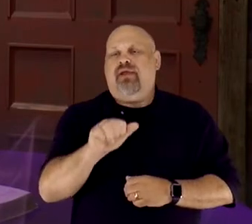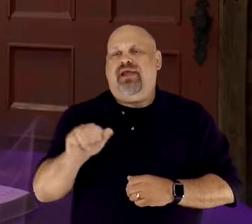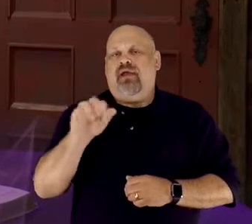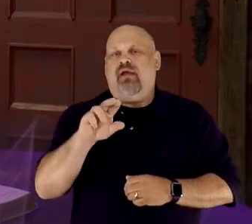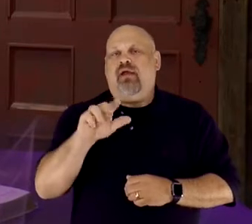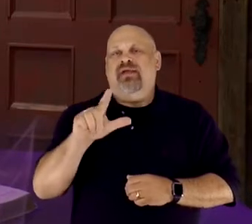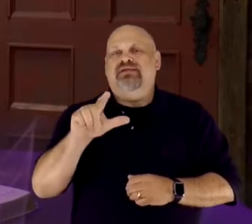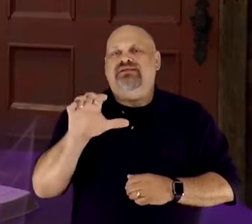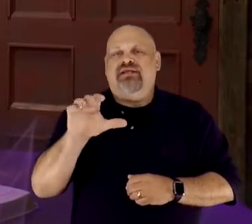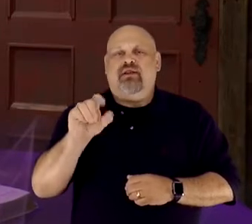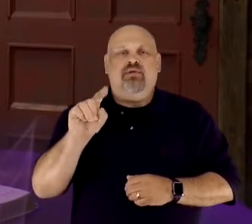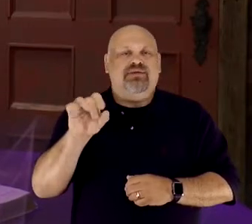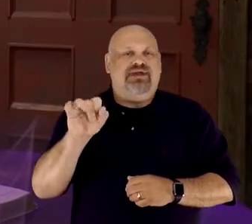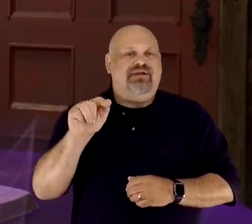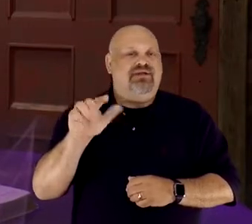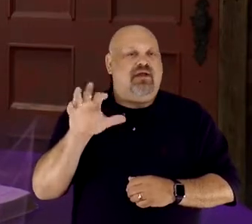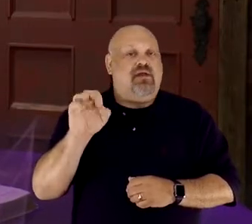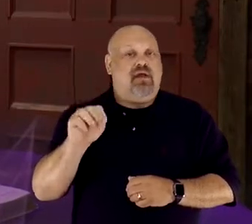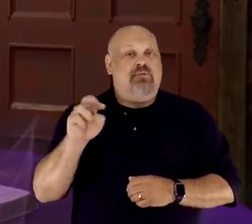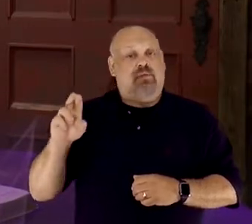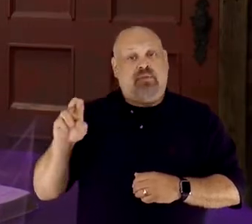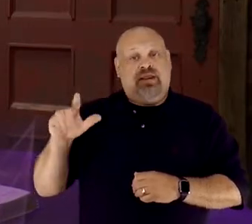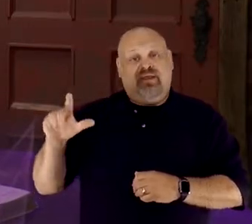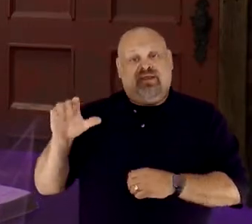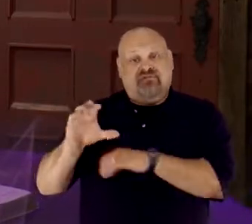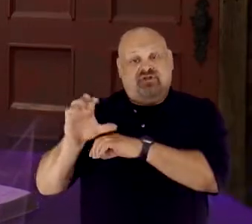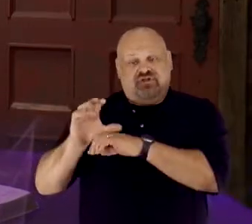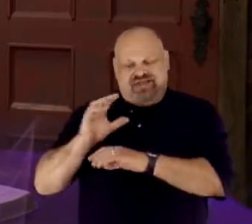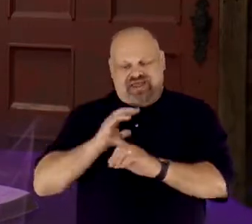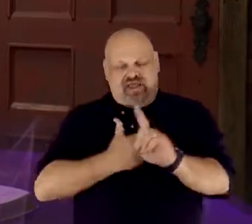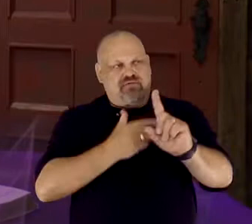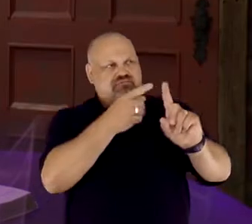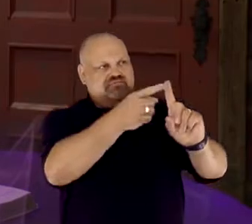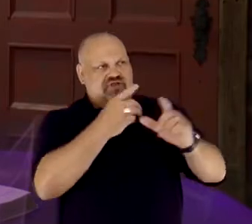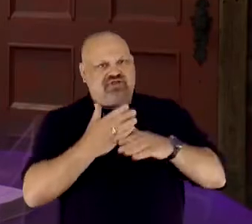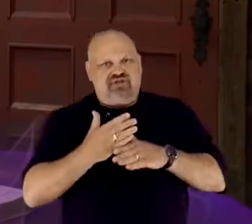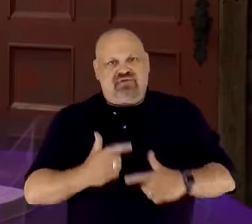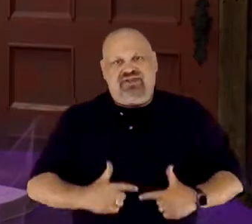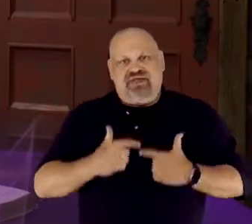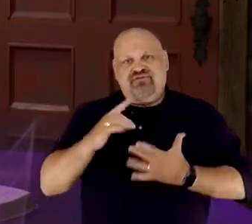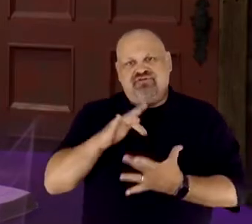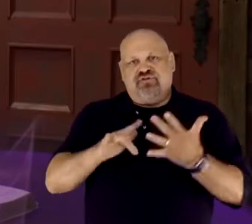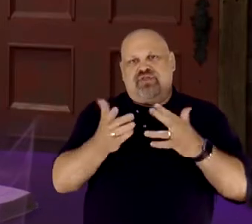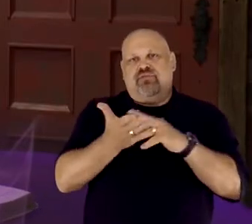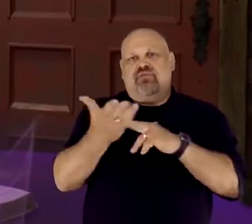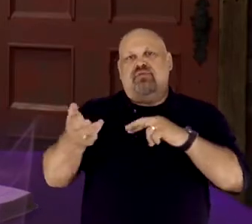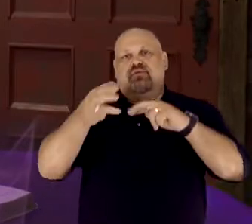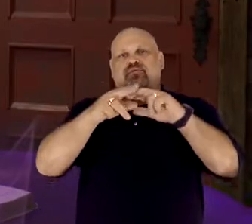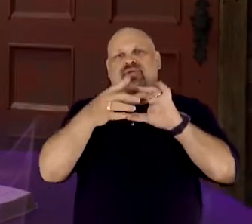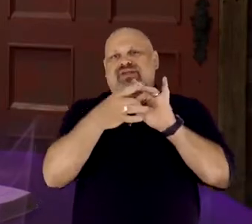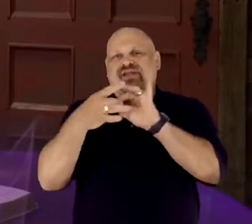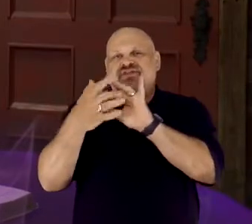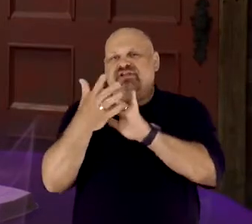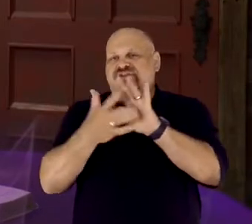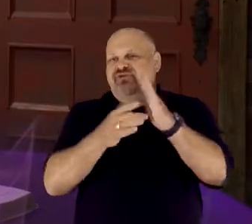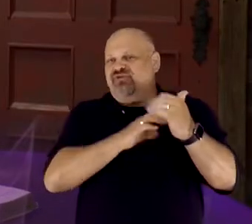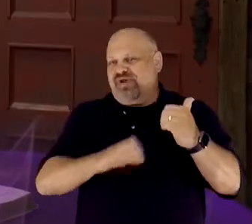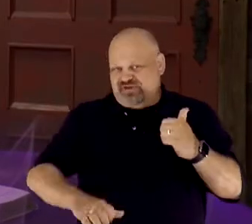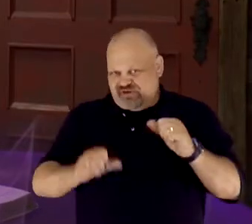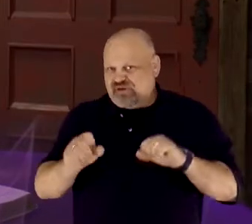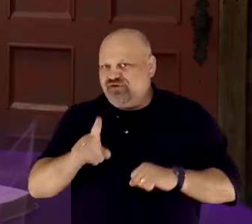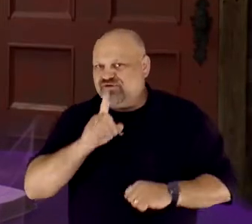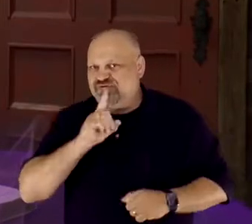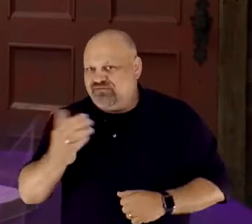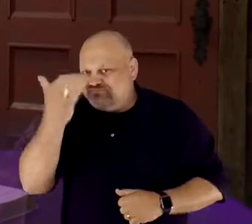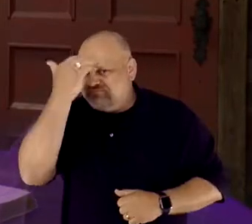prayer@rlclodi.com. At Radiant Life Church, our mission is to share life's journey through growing relationship with Jesus Christ. And you can be